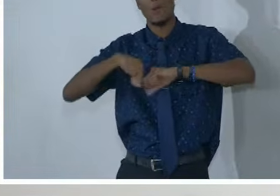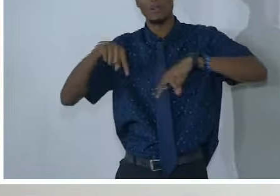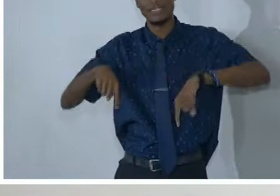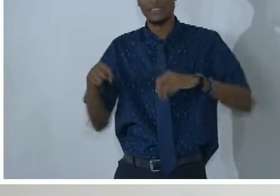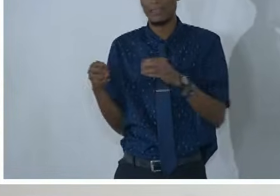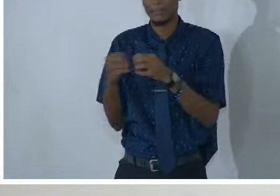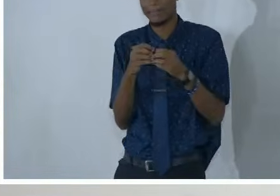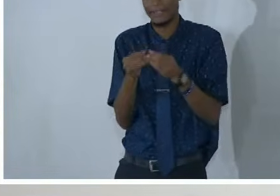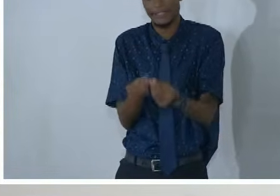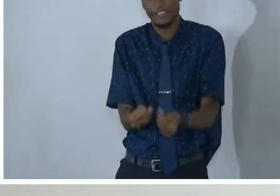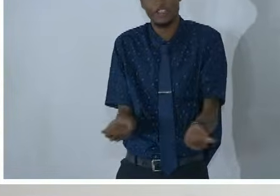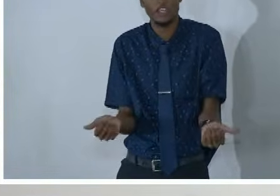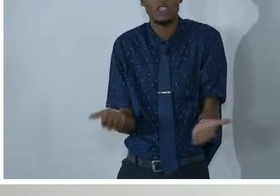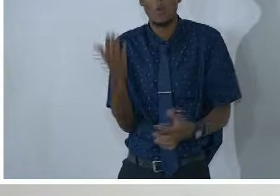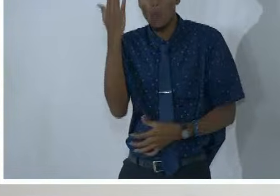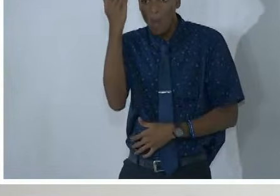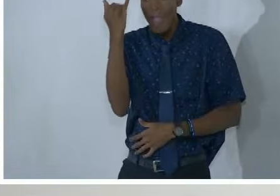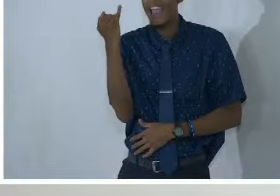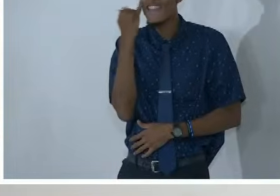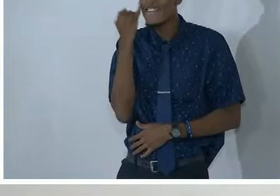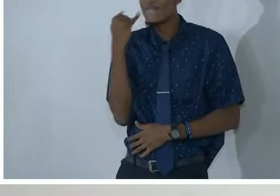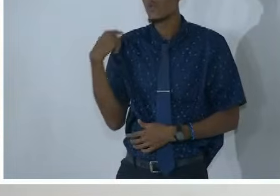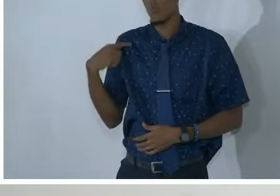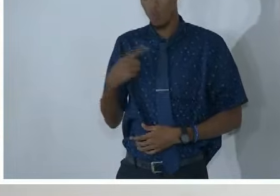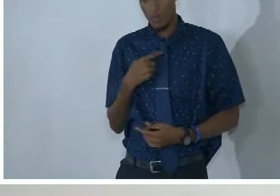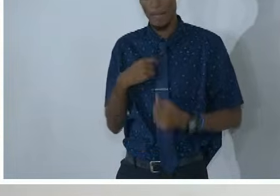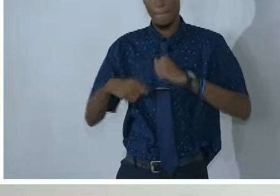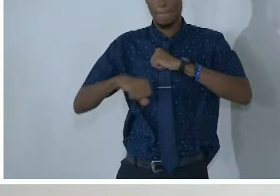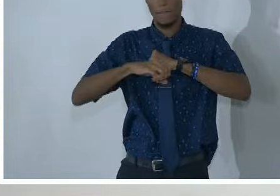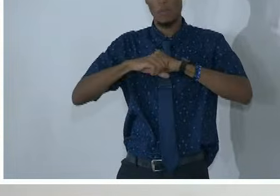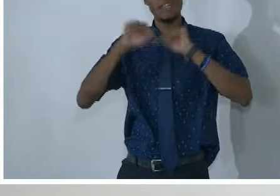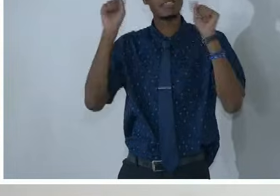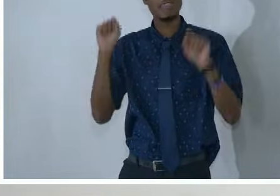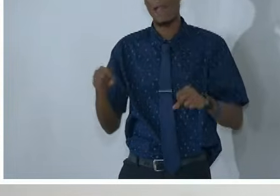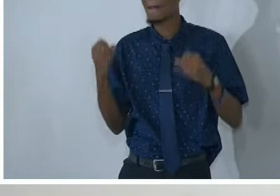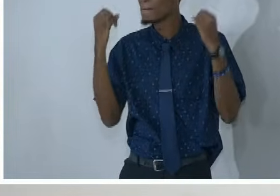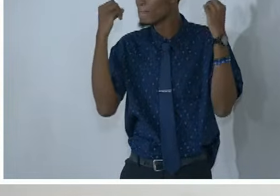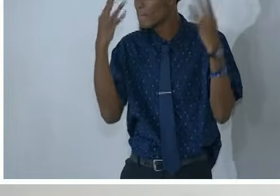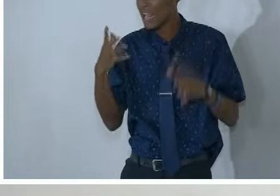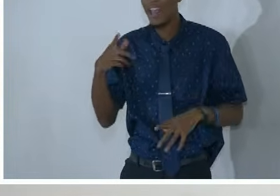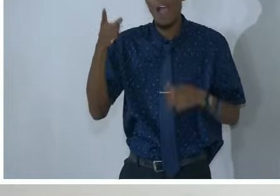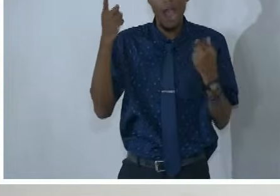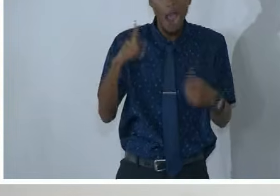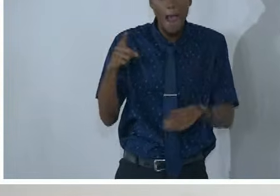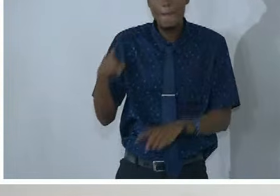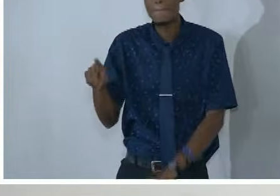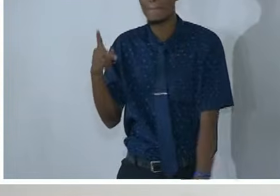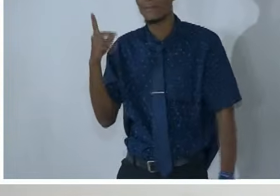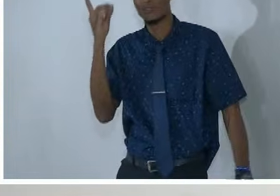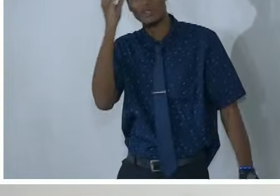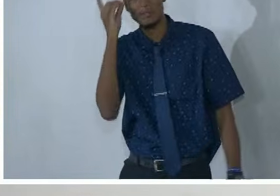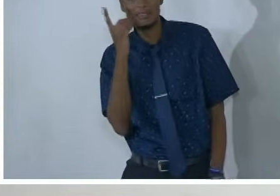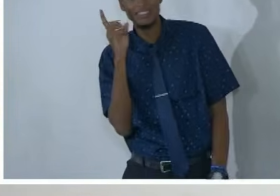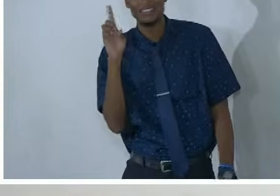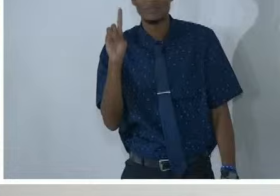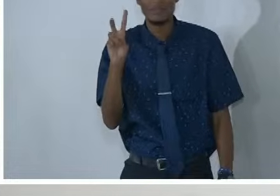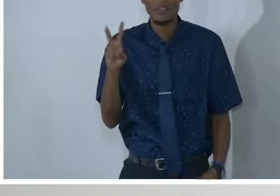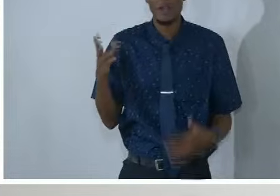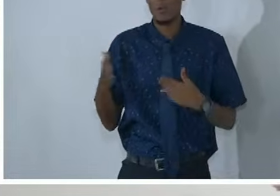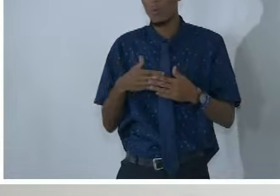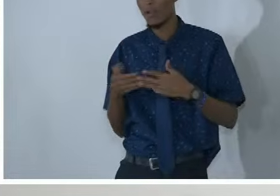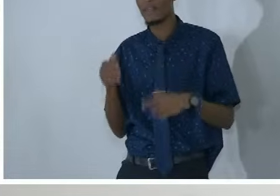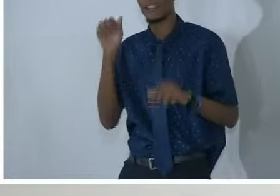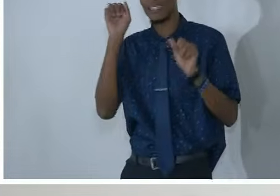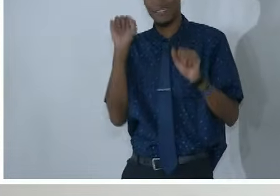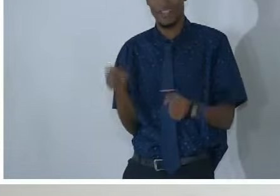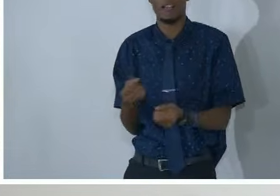Because if we do a lot of domestic disputes, Not even so much commercial, you know, because they